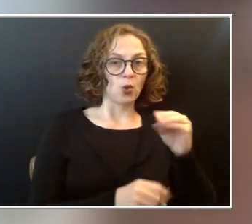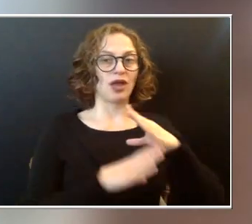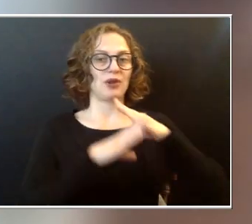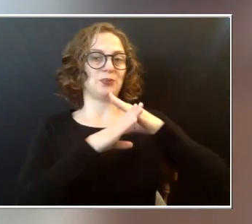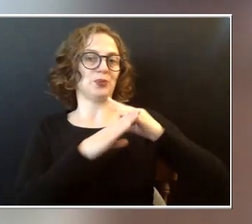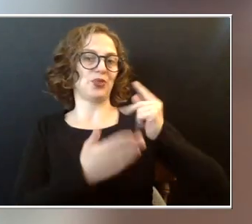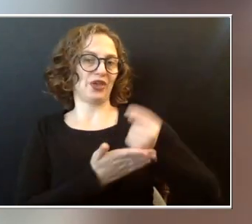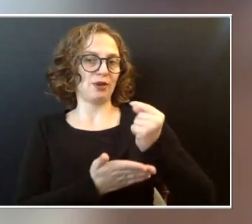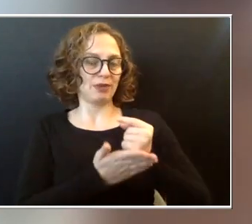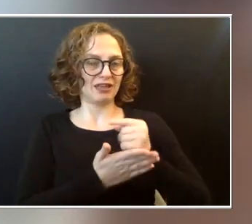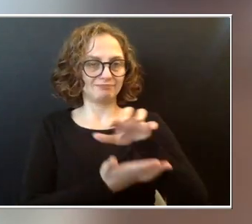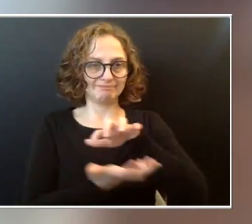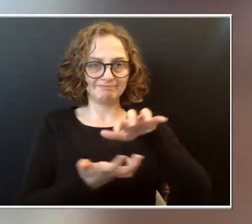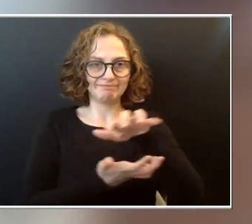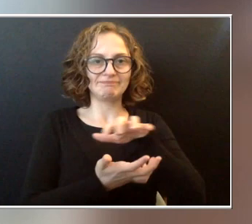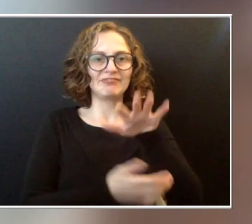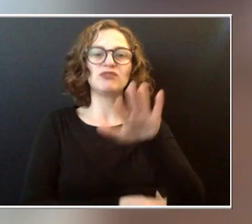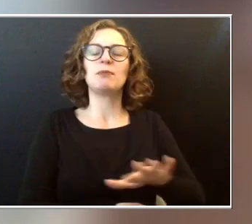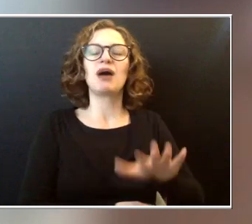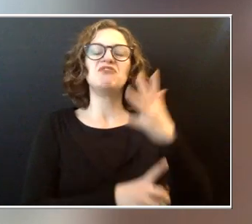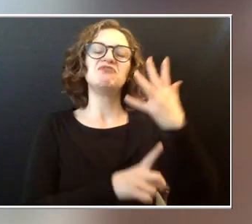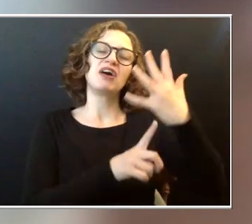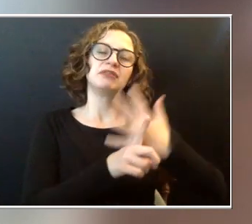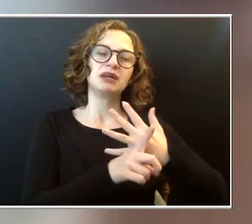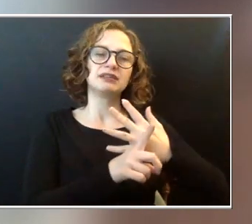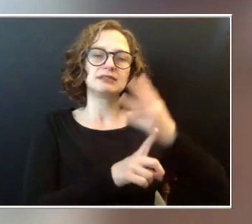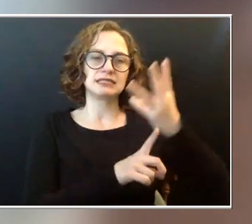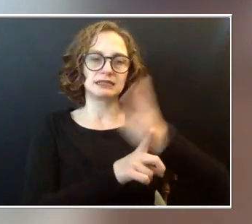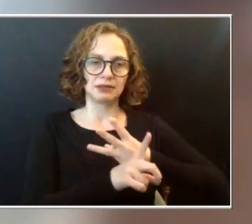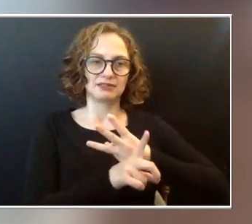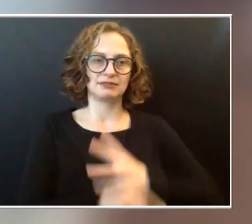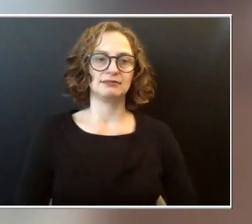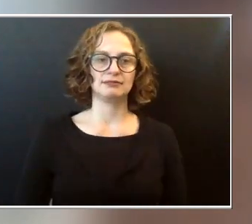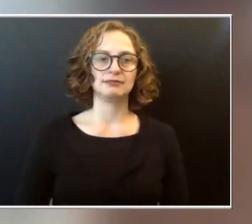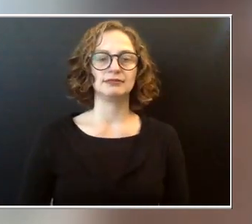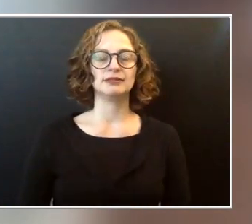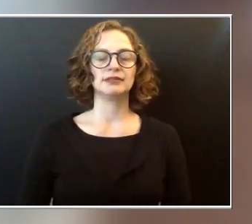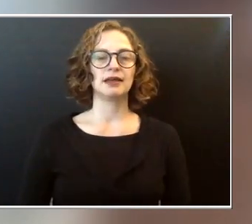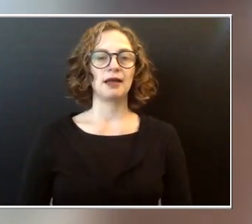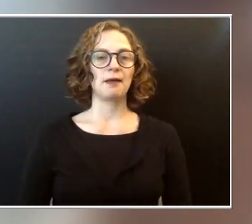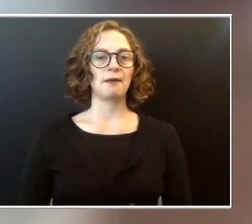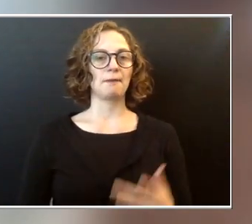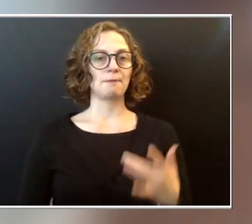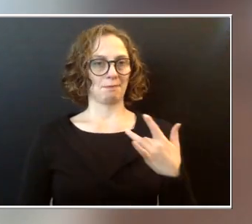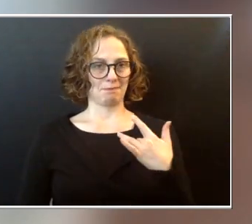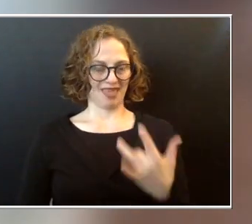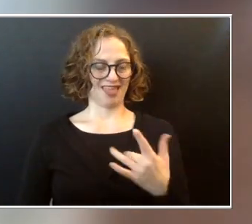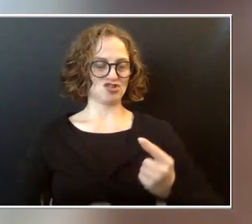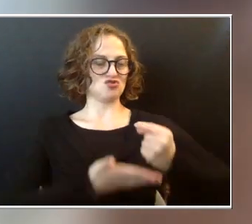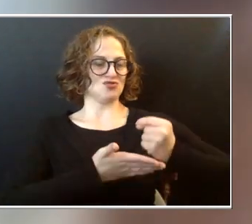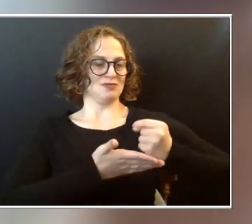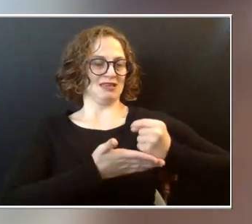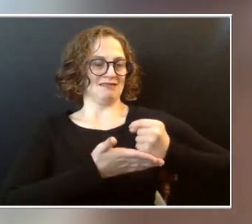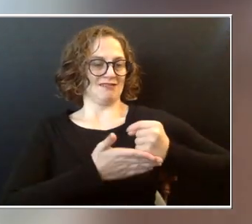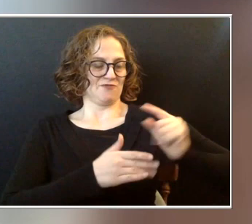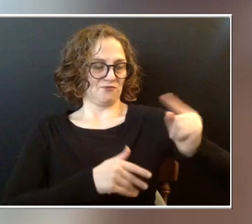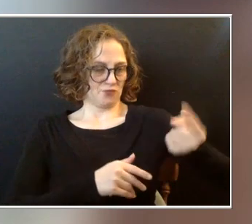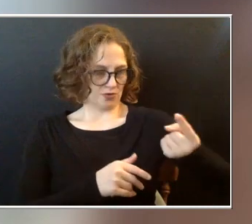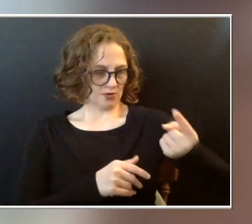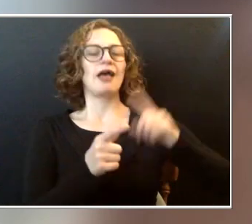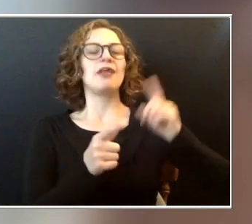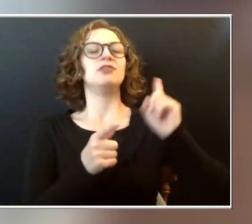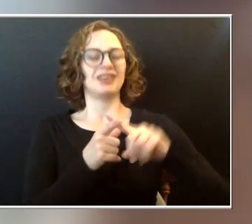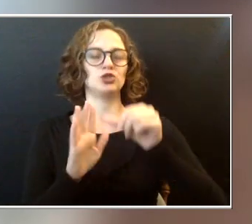together for about 5 to 6 months. And it is usually done before the surgery. Surgery follows, and for those that